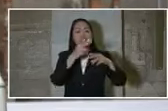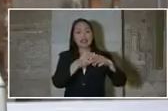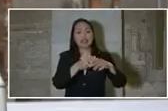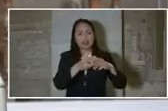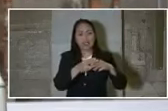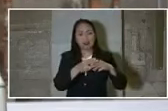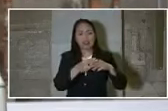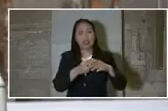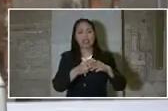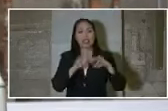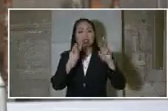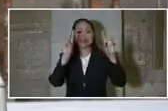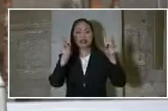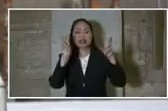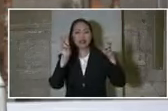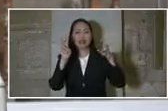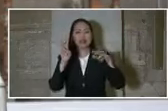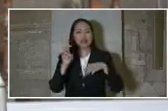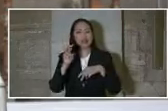titles for us.